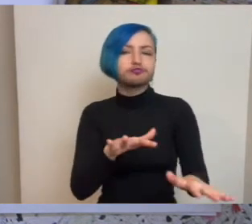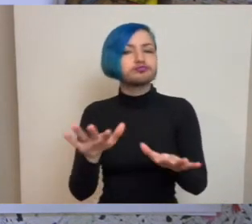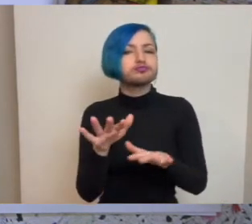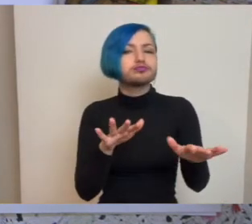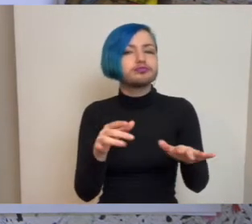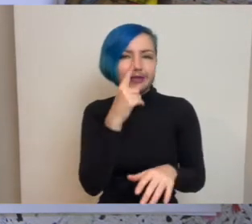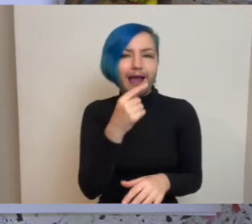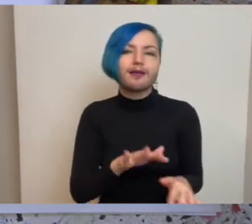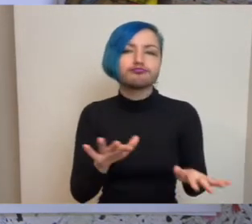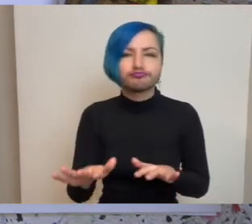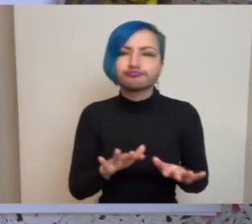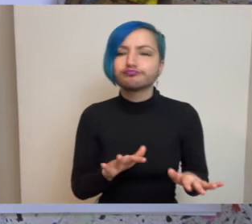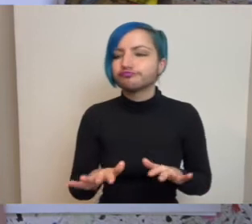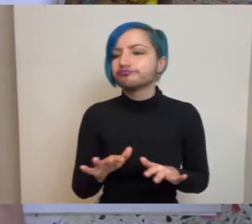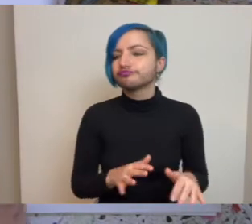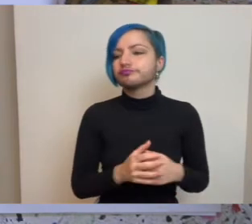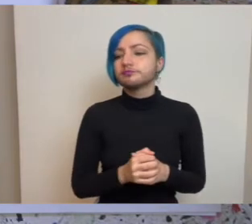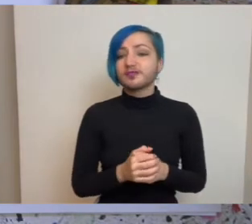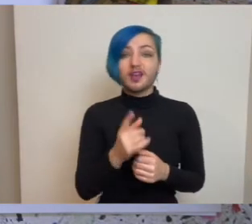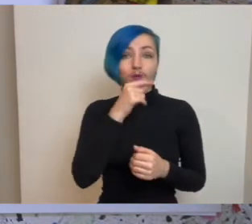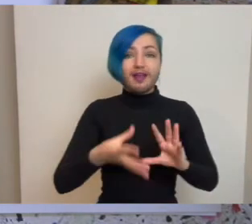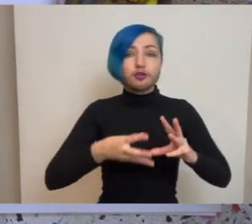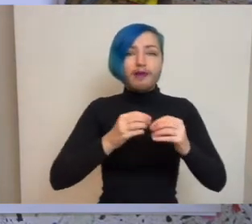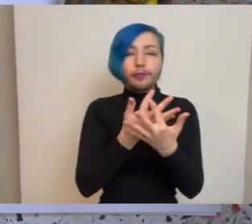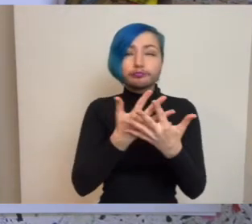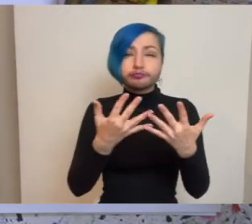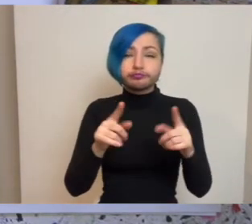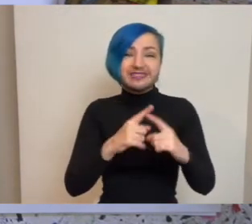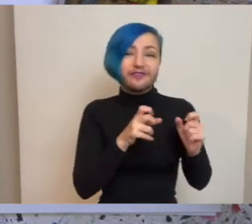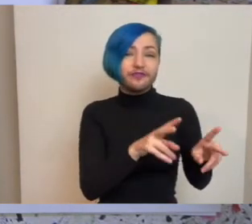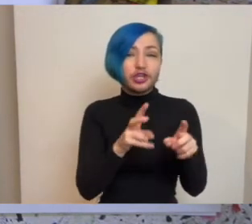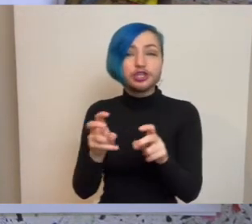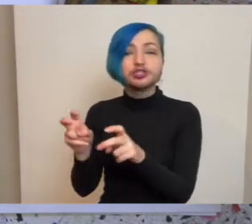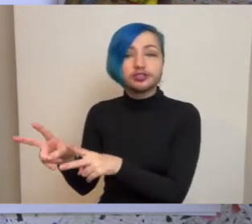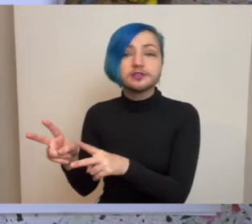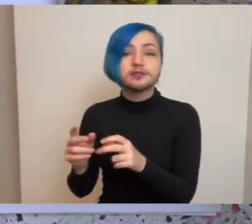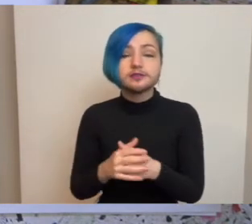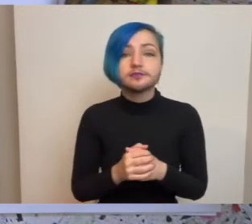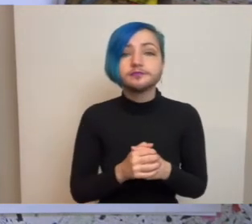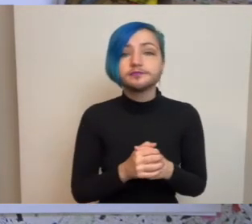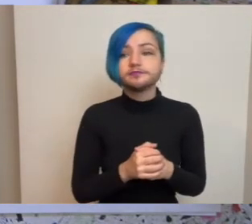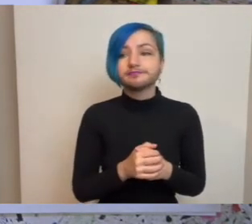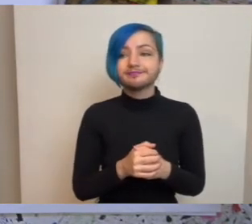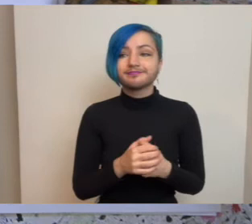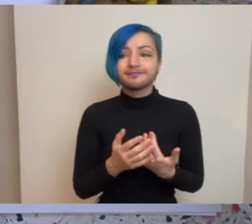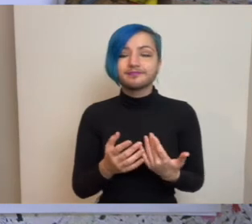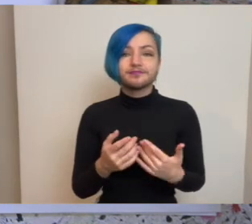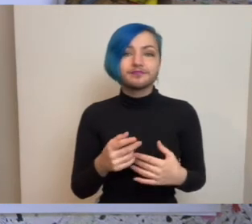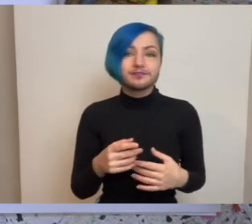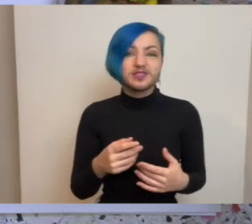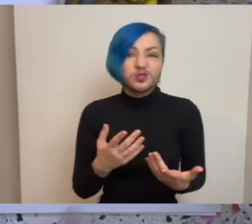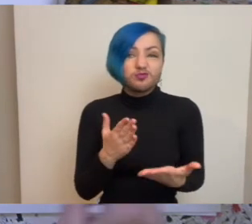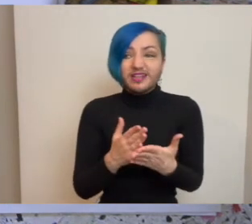time and you can do as many different versions as you like. And that's why I say it's kind of almost